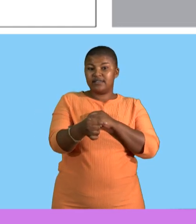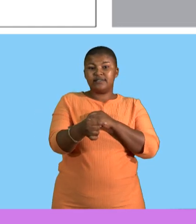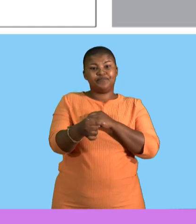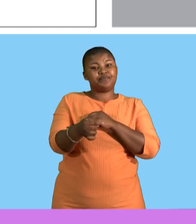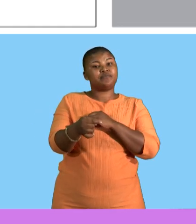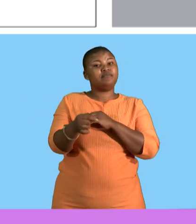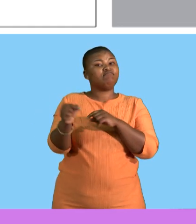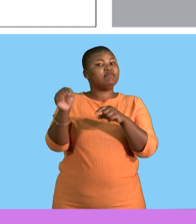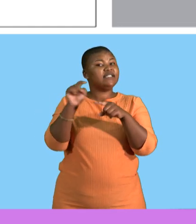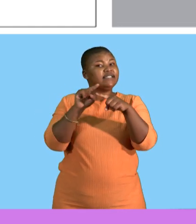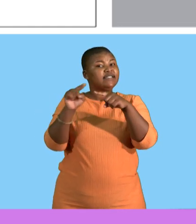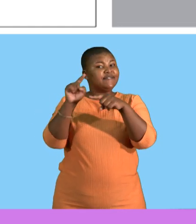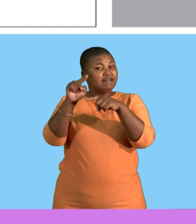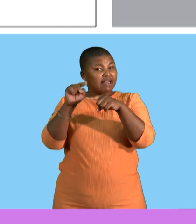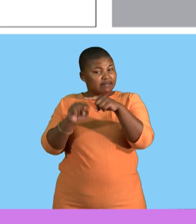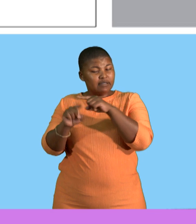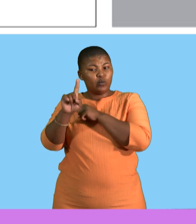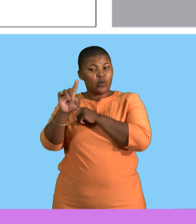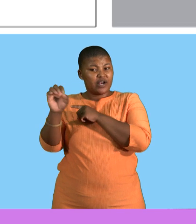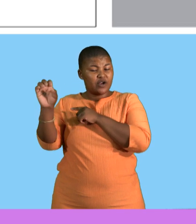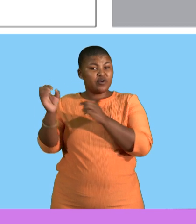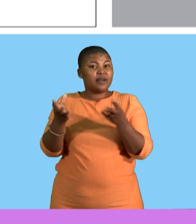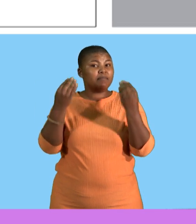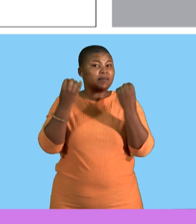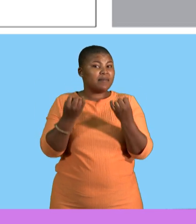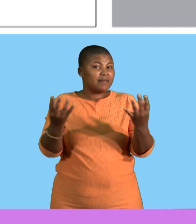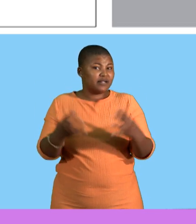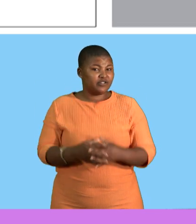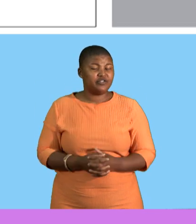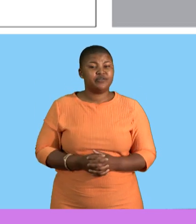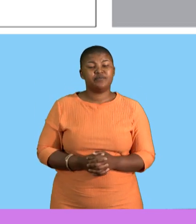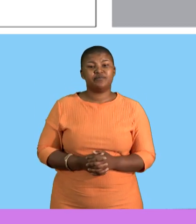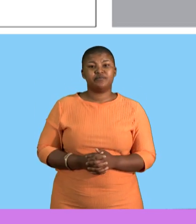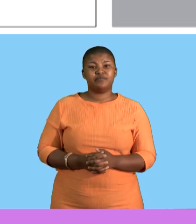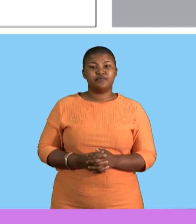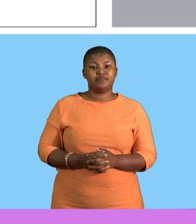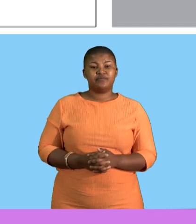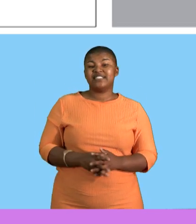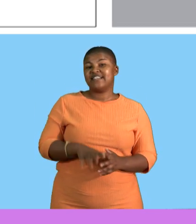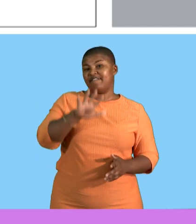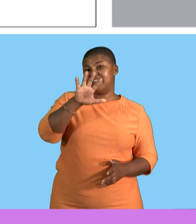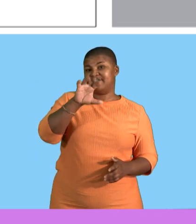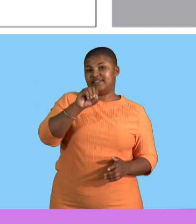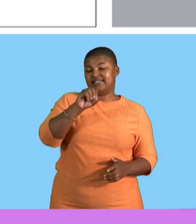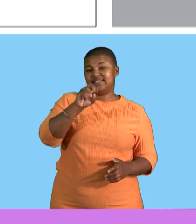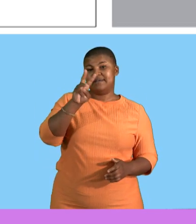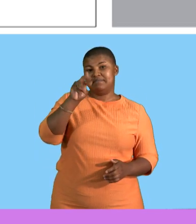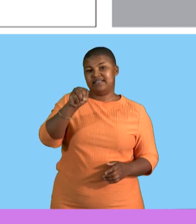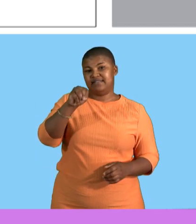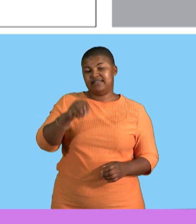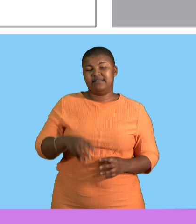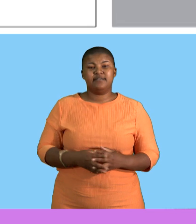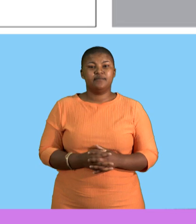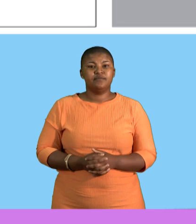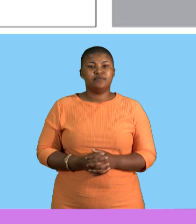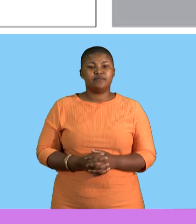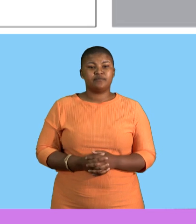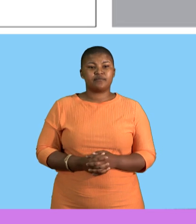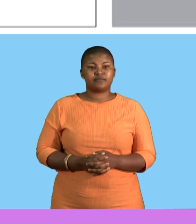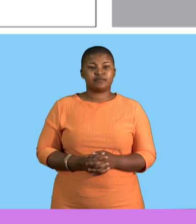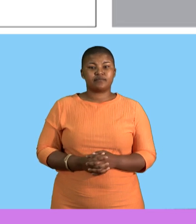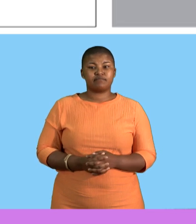divided by 100, and that will give us 50 meters.